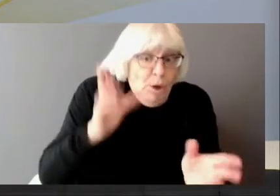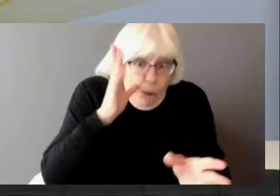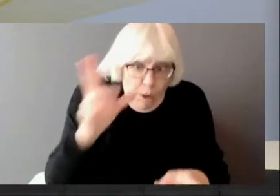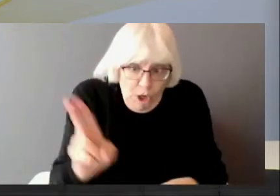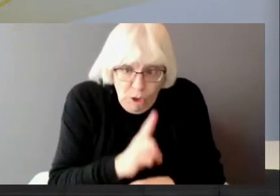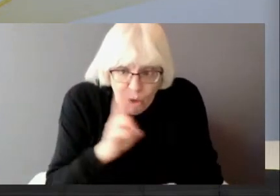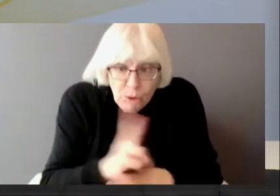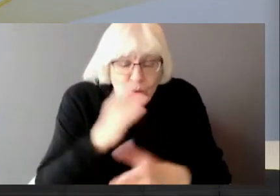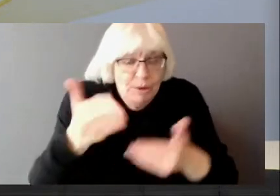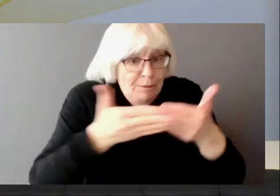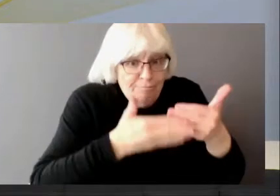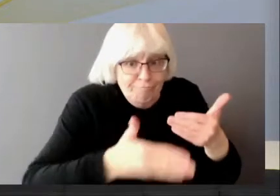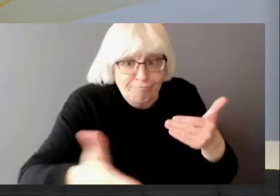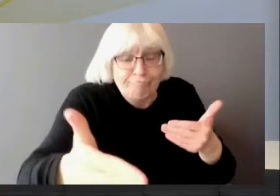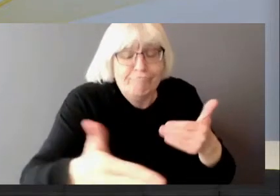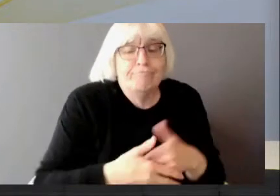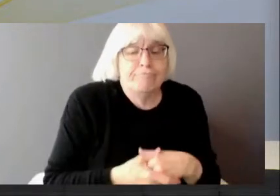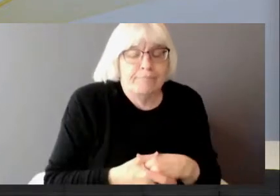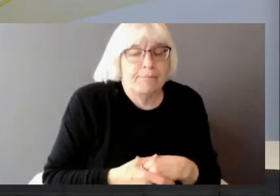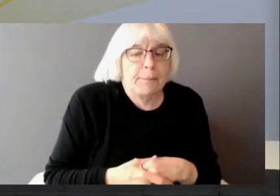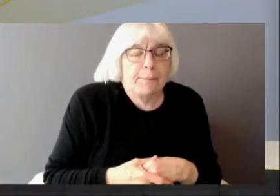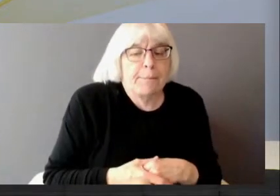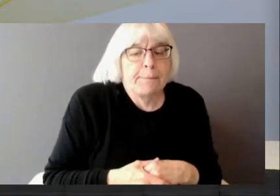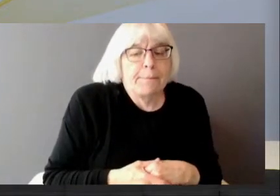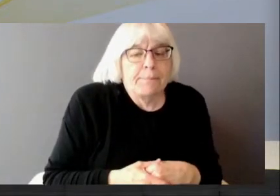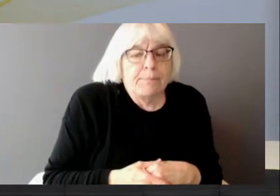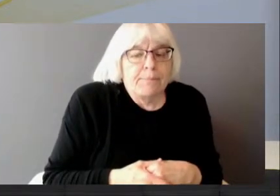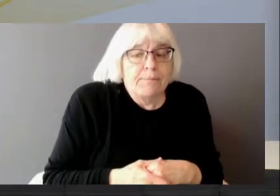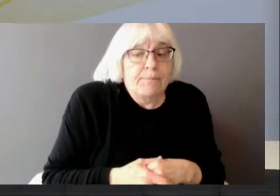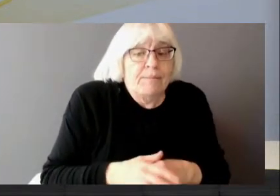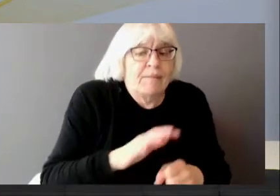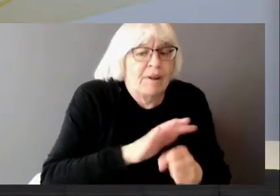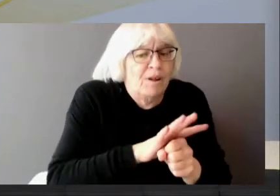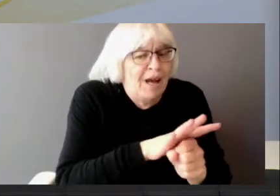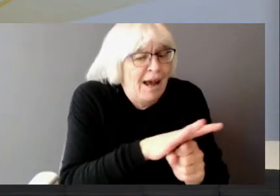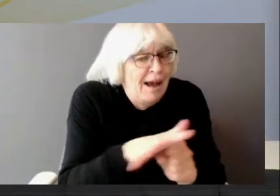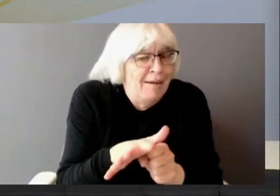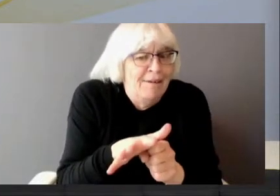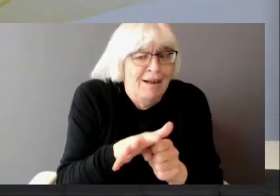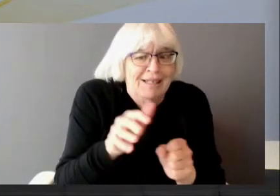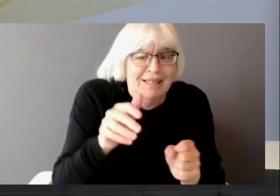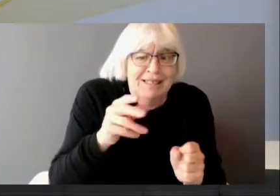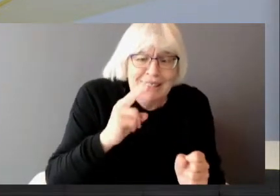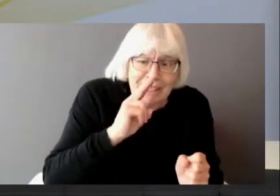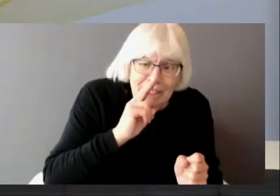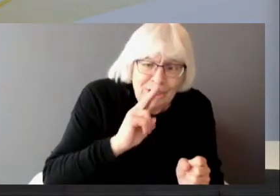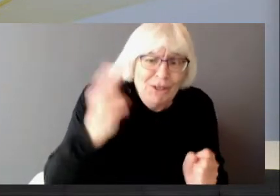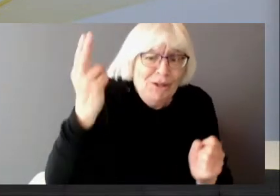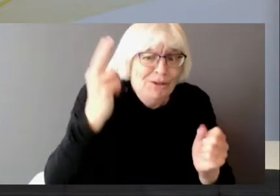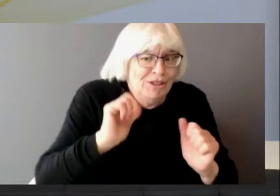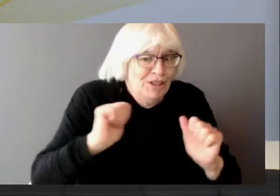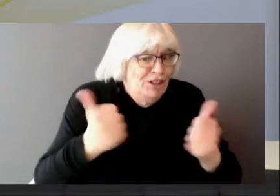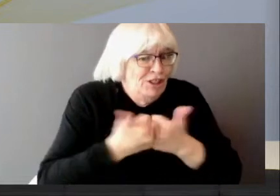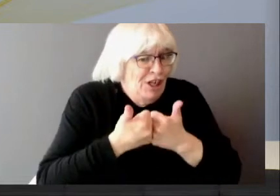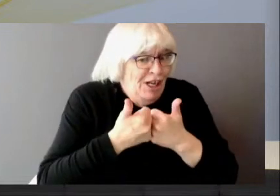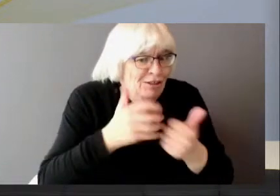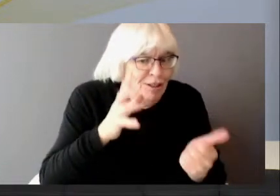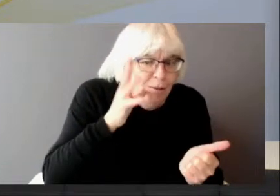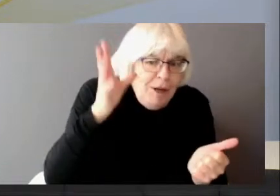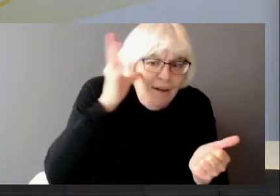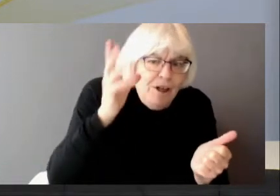The pandemic presents unique challenges for families involved in co-parenting children, especially when parents live in different